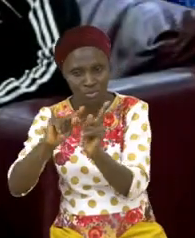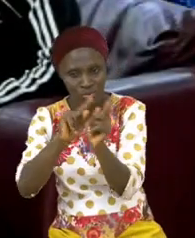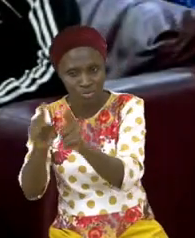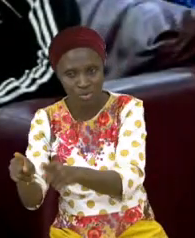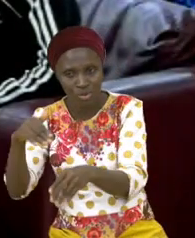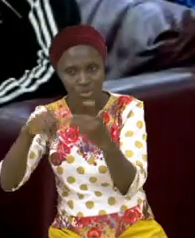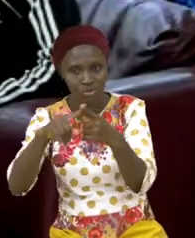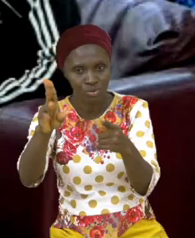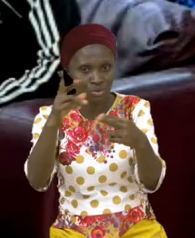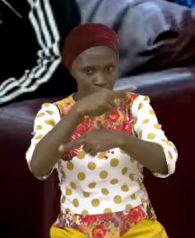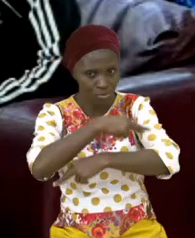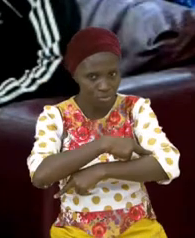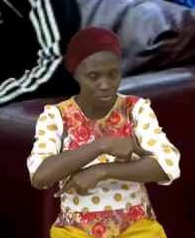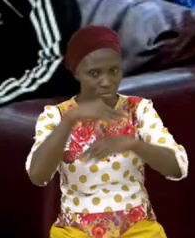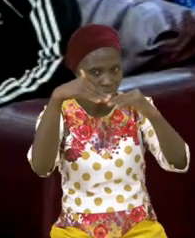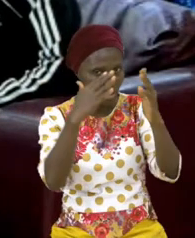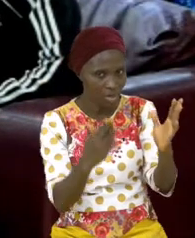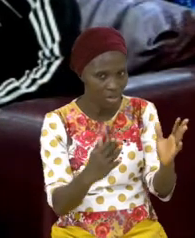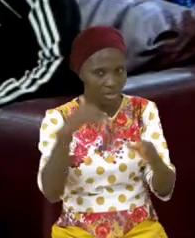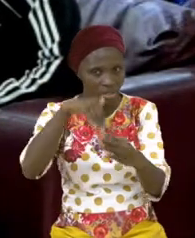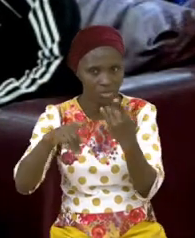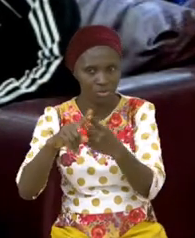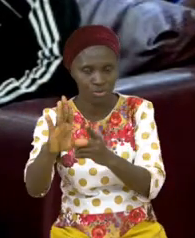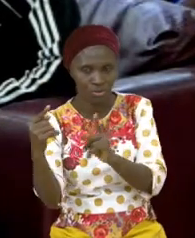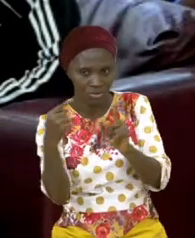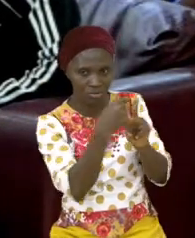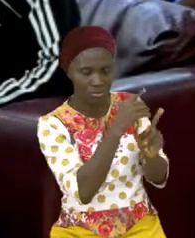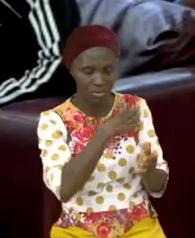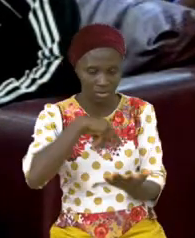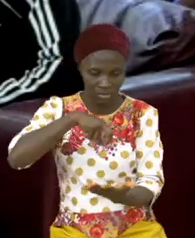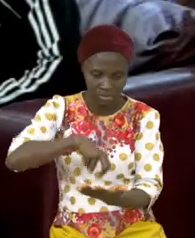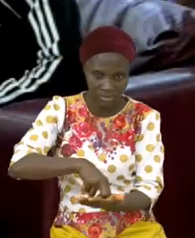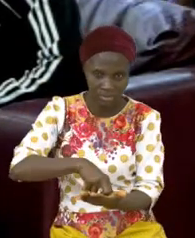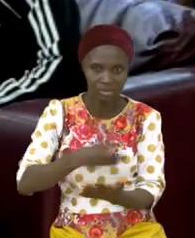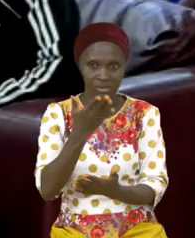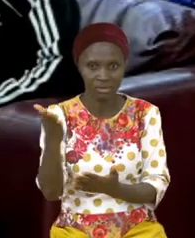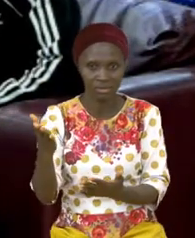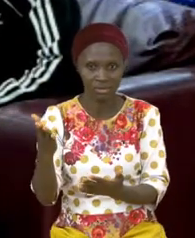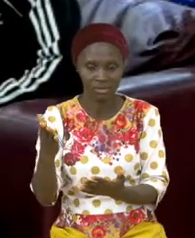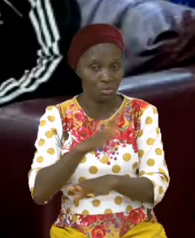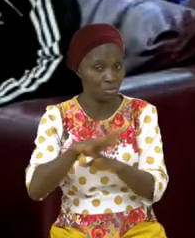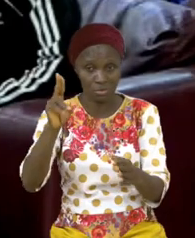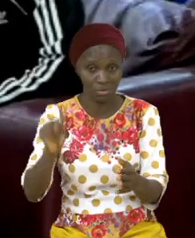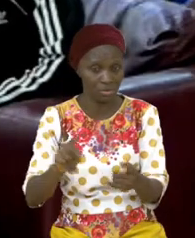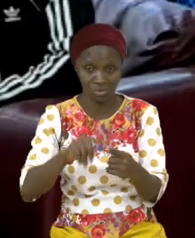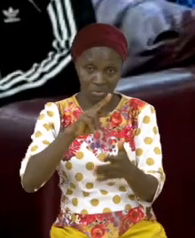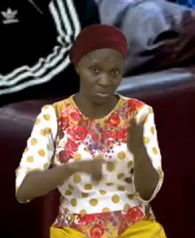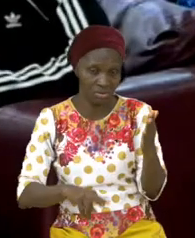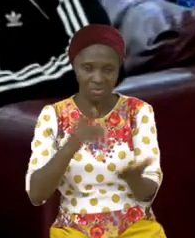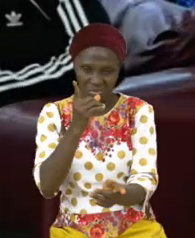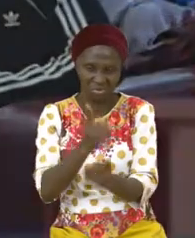chamber, into your corner, and kneel down. You don't have to read, just kneel